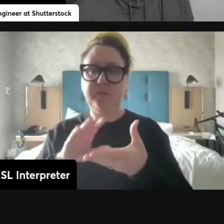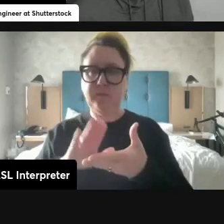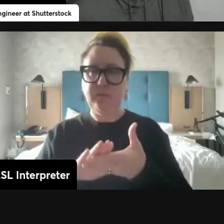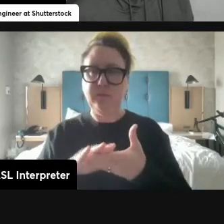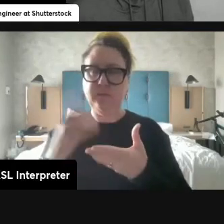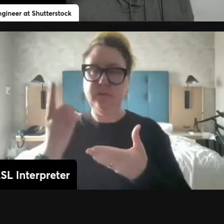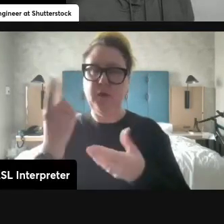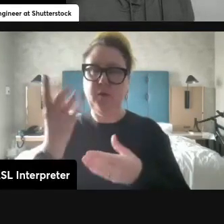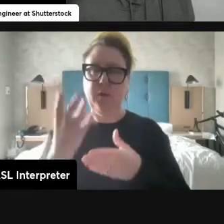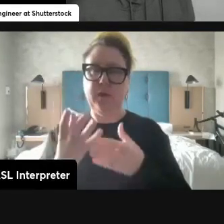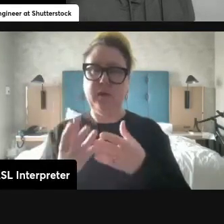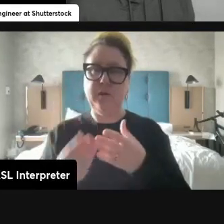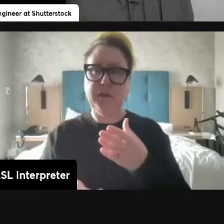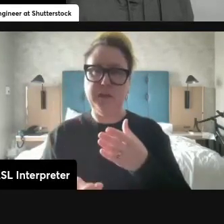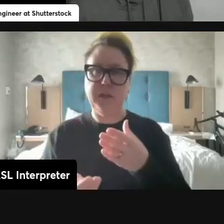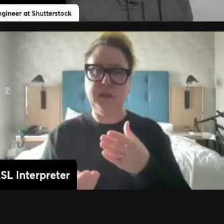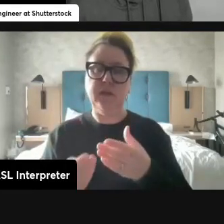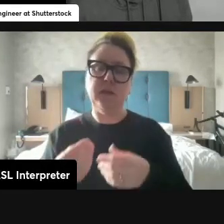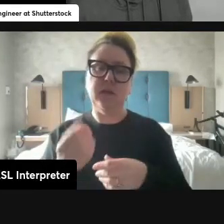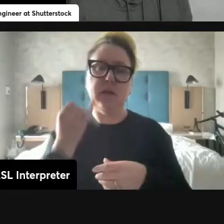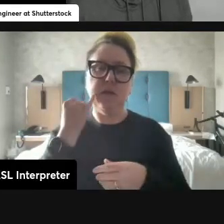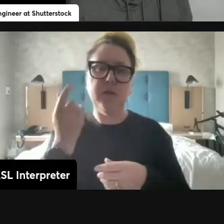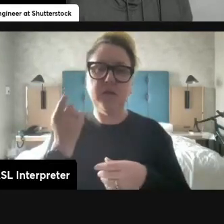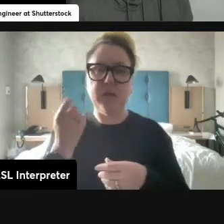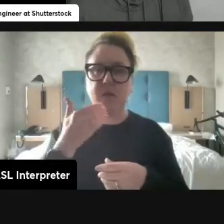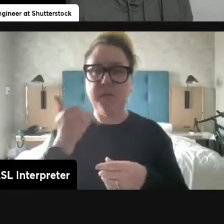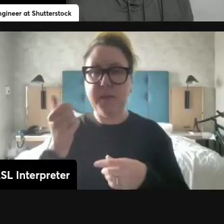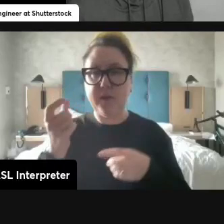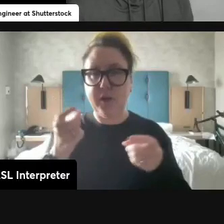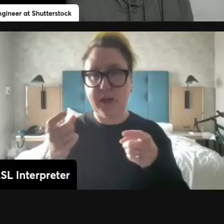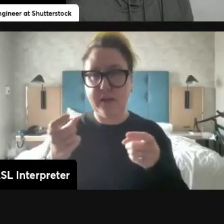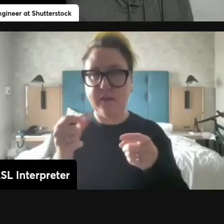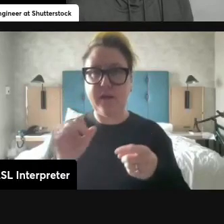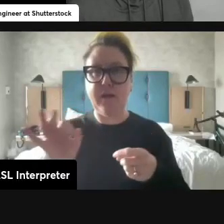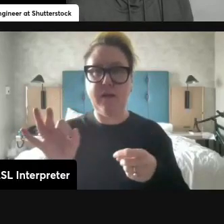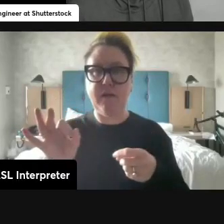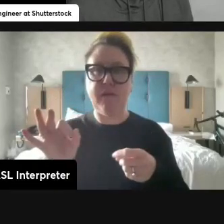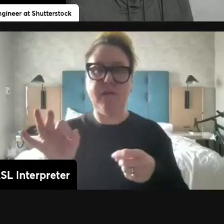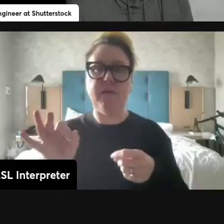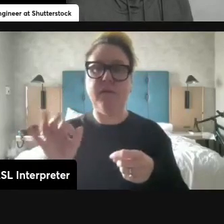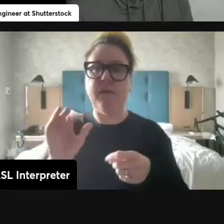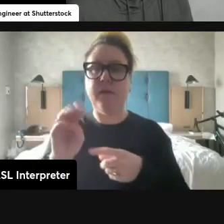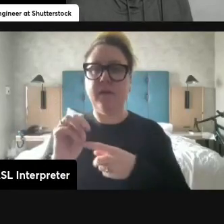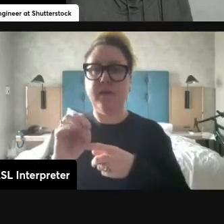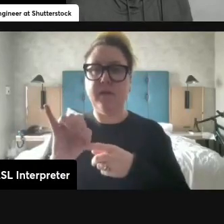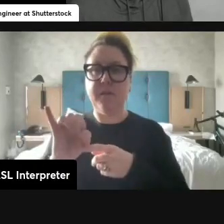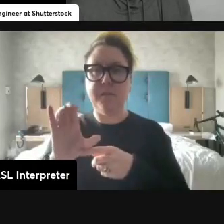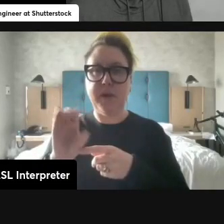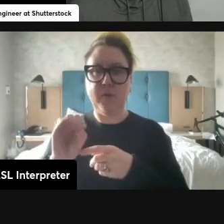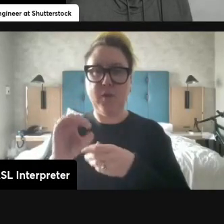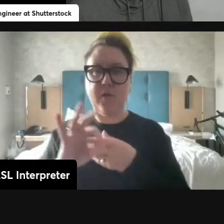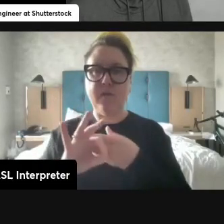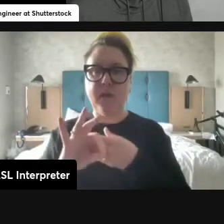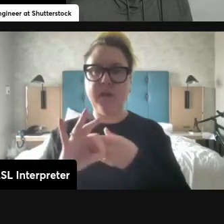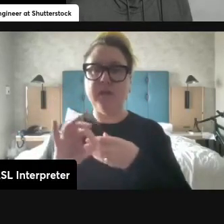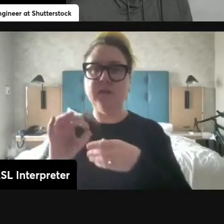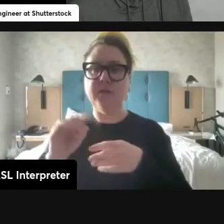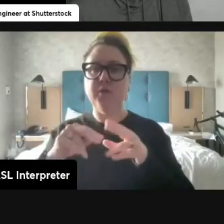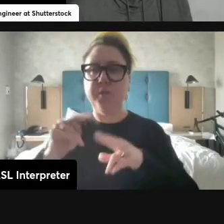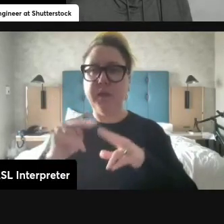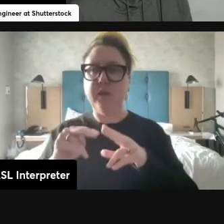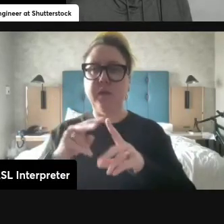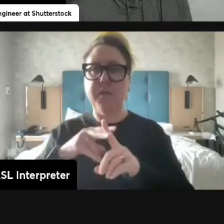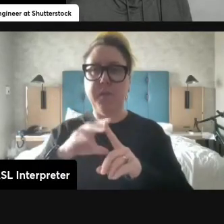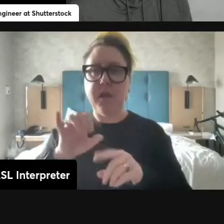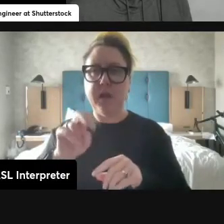that's missing. I think if there was a little bit better handling of the micro front ends, so we can build plugins a little bit